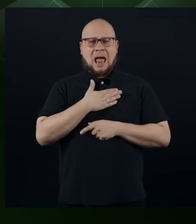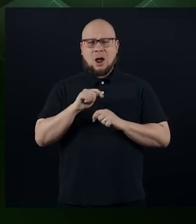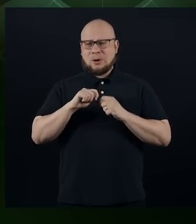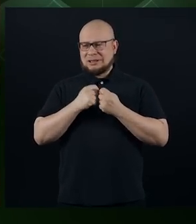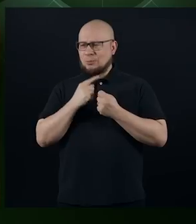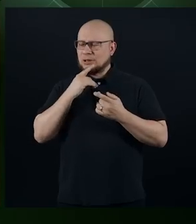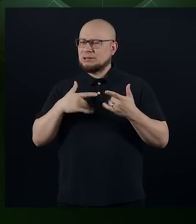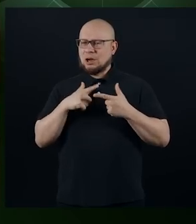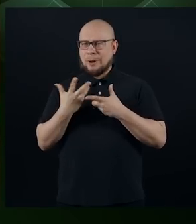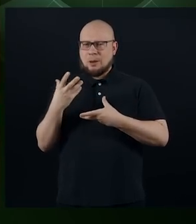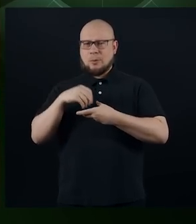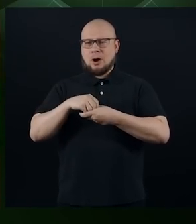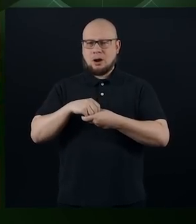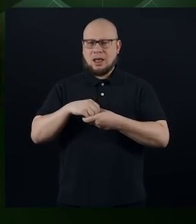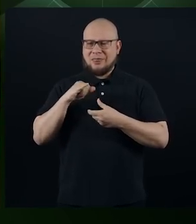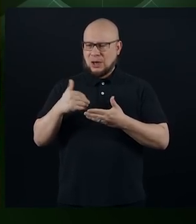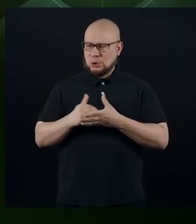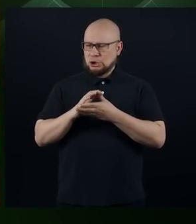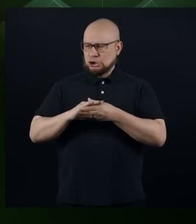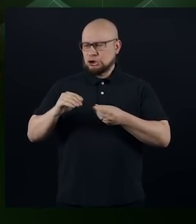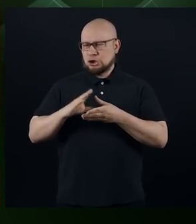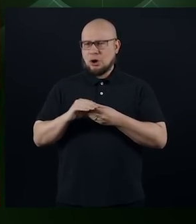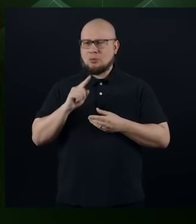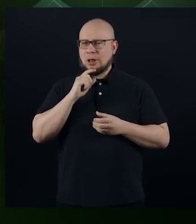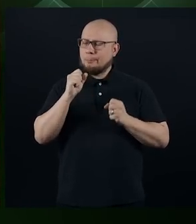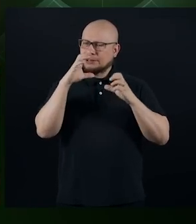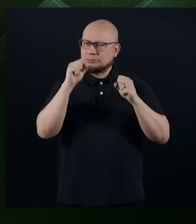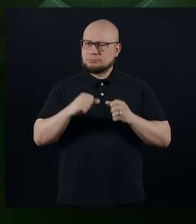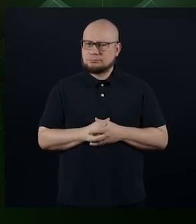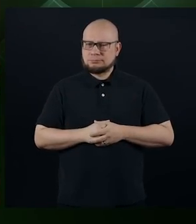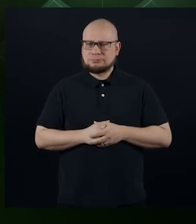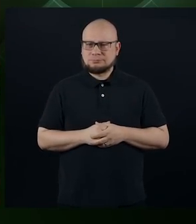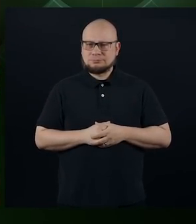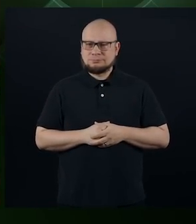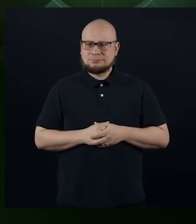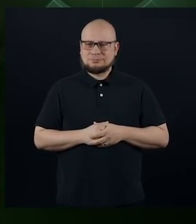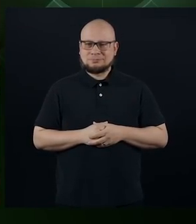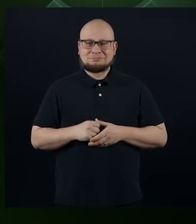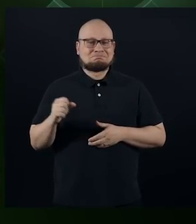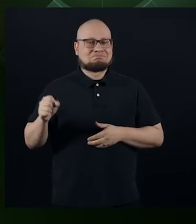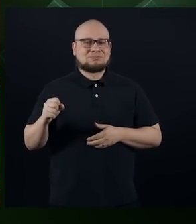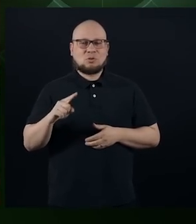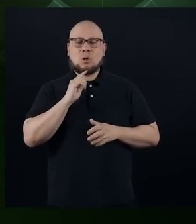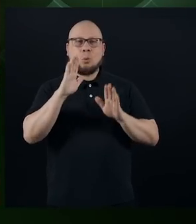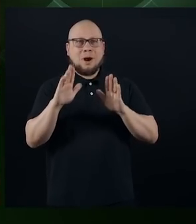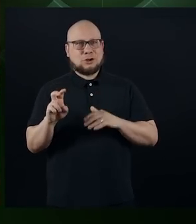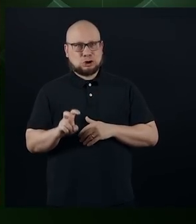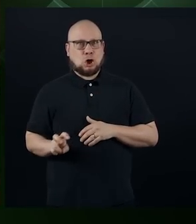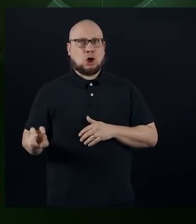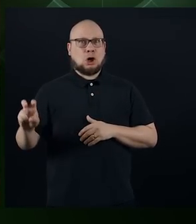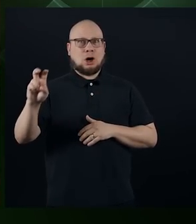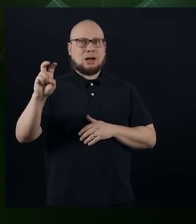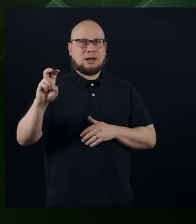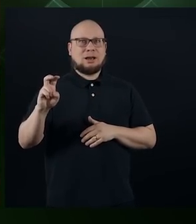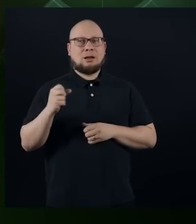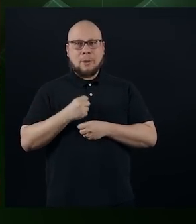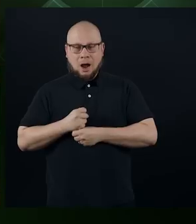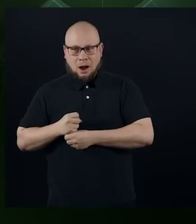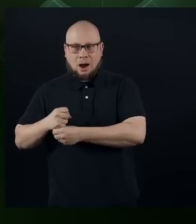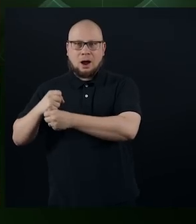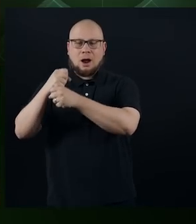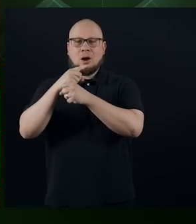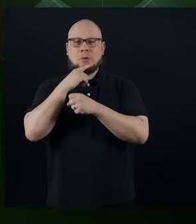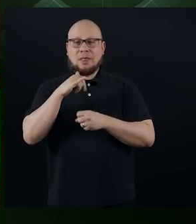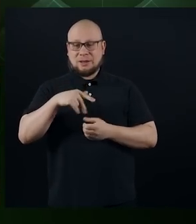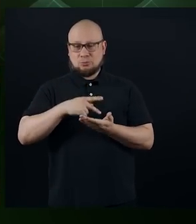to be a part of this, telling this story and letting you know what's coming. It's been amazing, right? Yeah, this has been an unbelievable journey for us. I mean, it's been such an